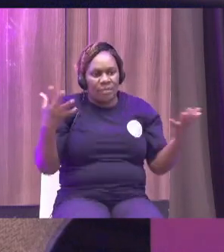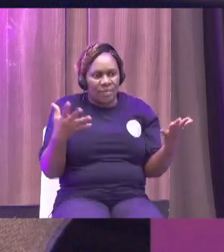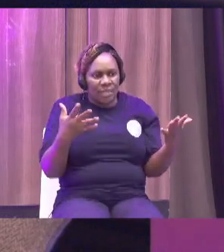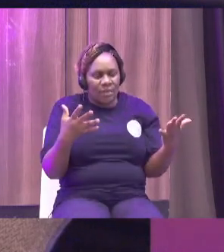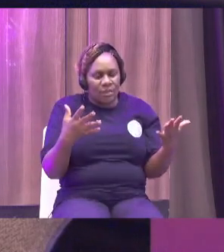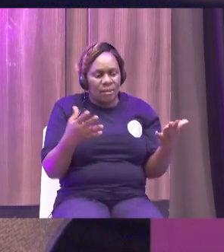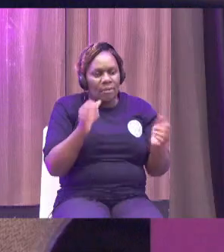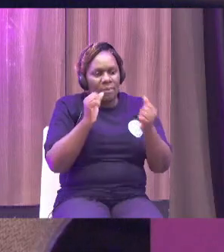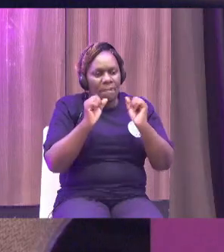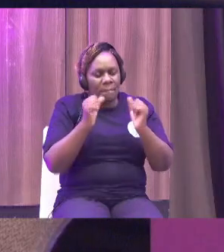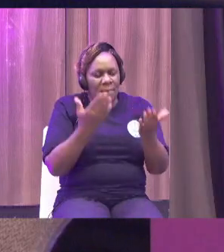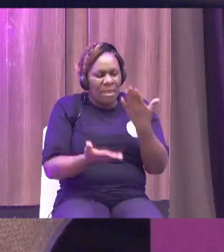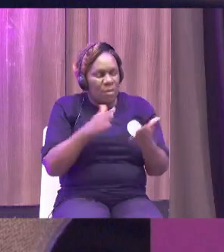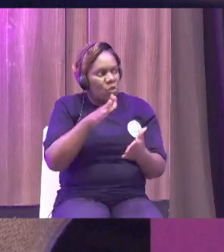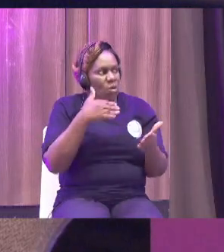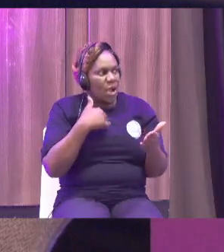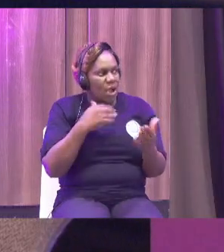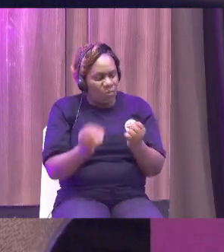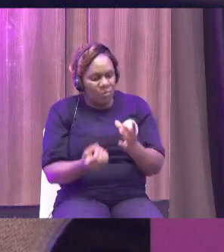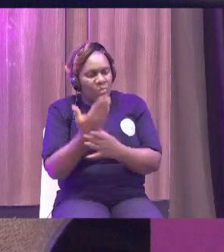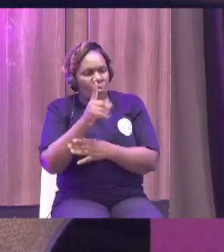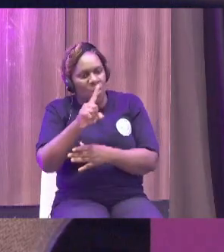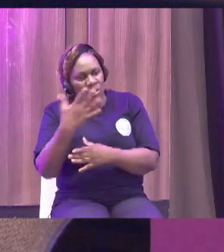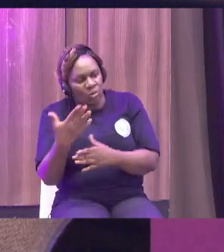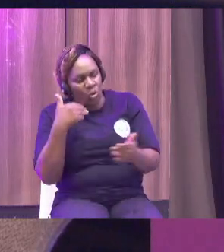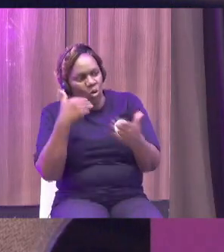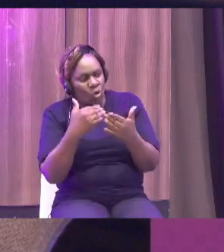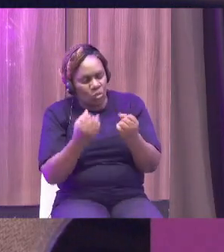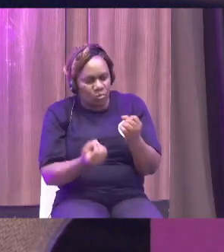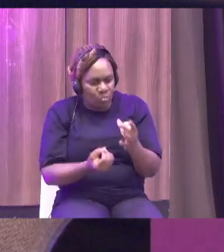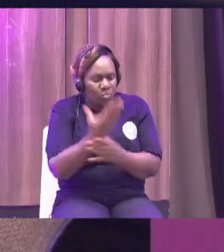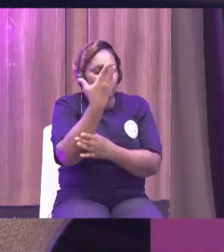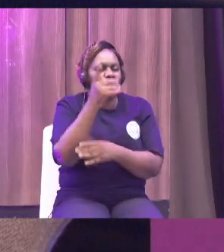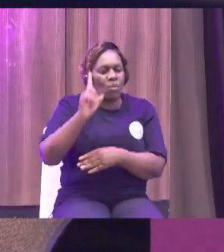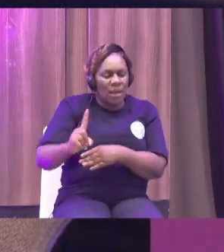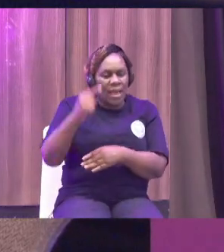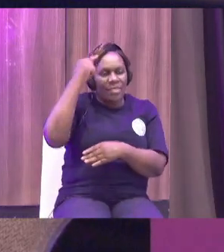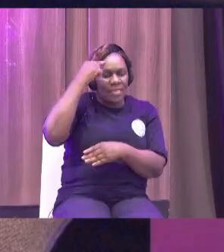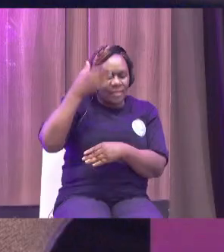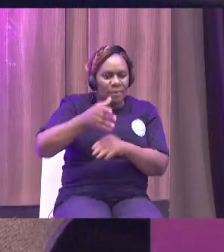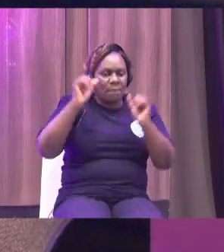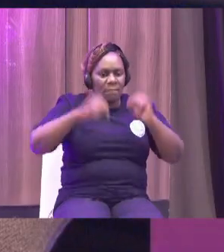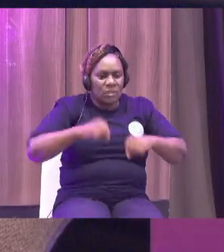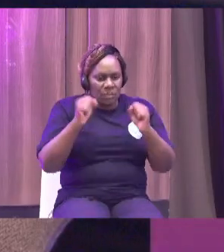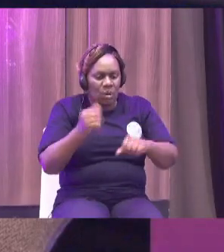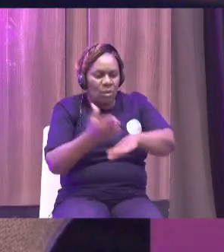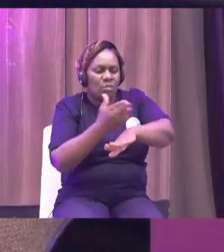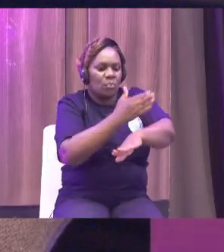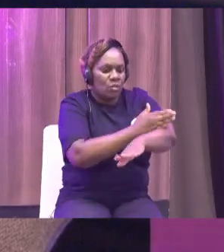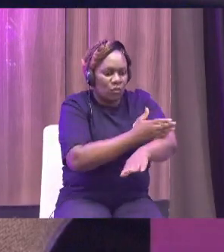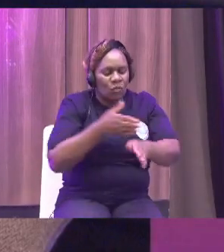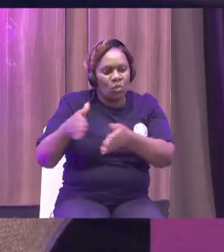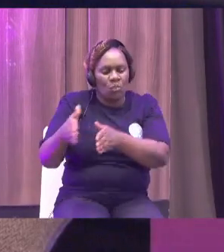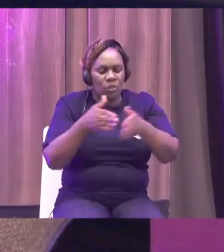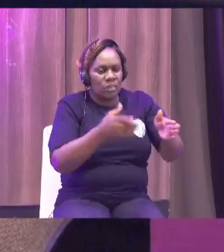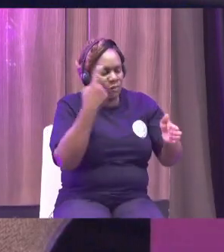grail, but maybe you have developed one or are close to developing one. I think it could improve some opportunities